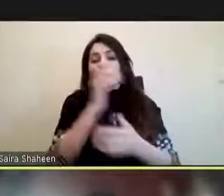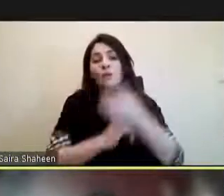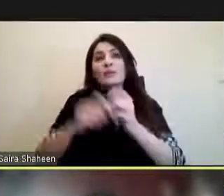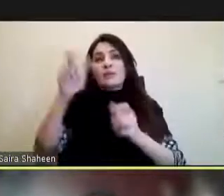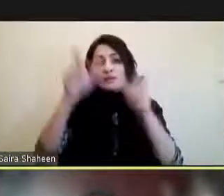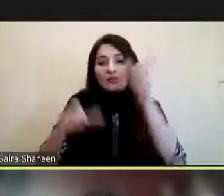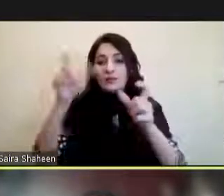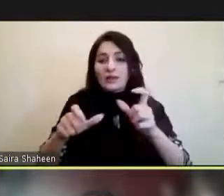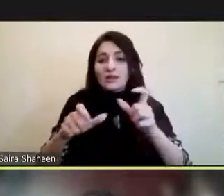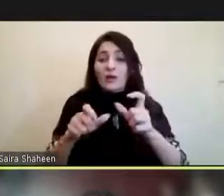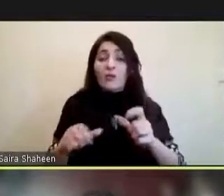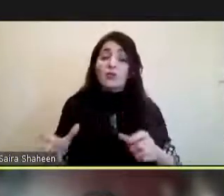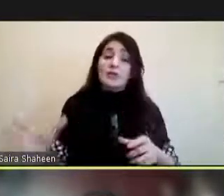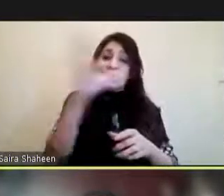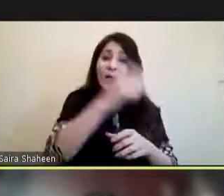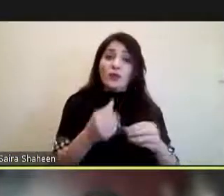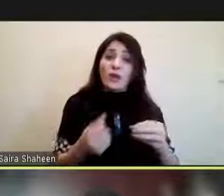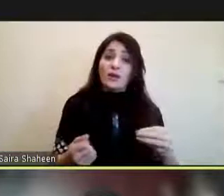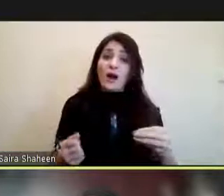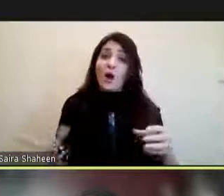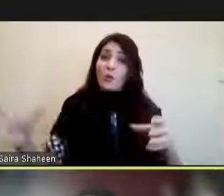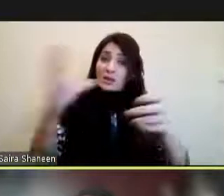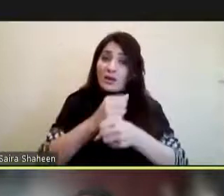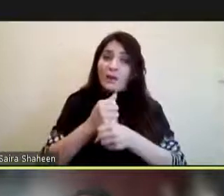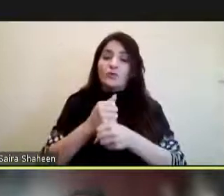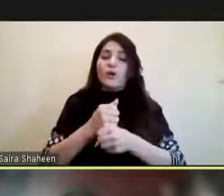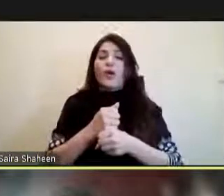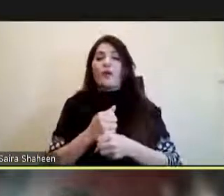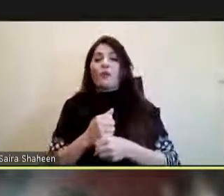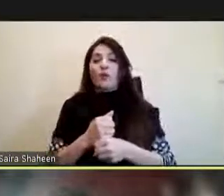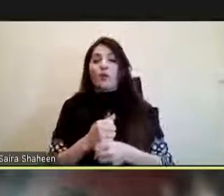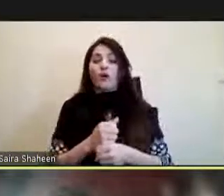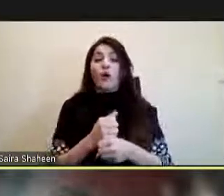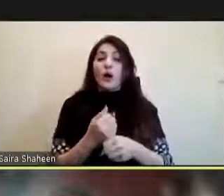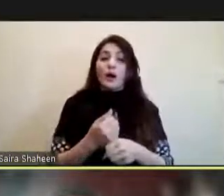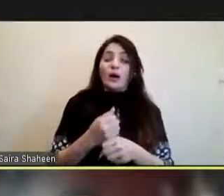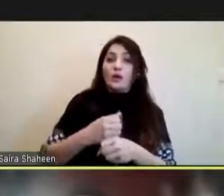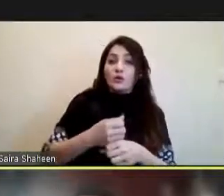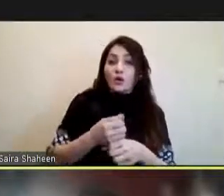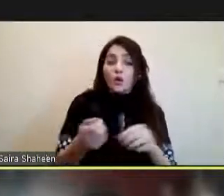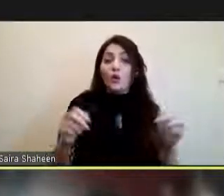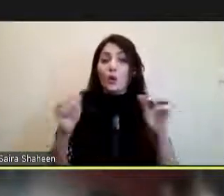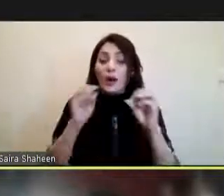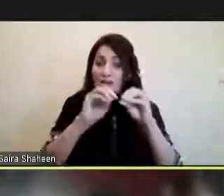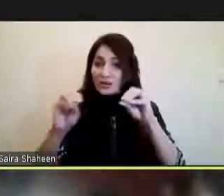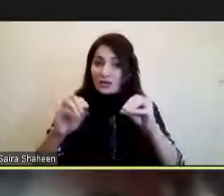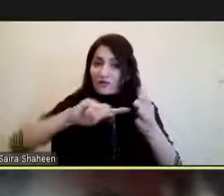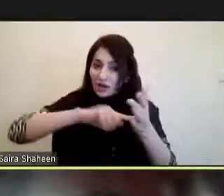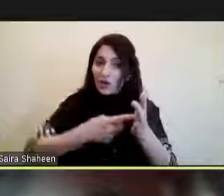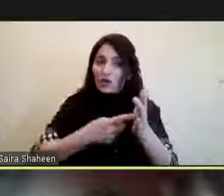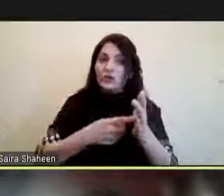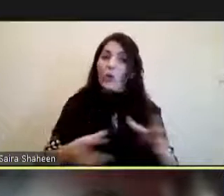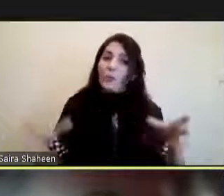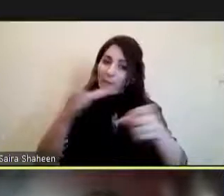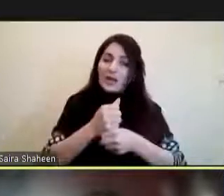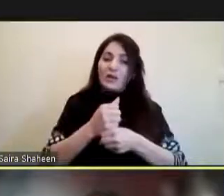clustering together multiple assistive technology into one single device. So we work with mobile operators because we